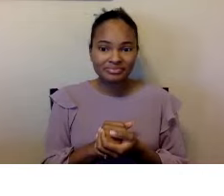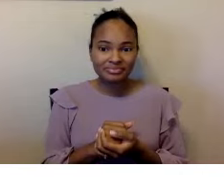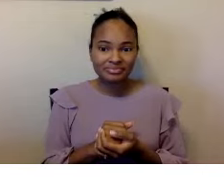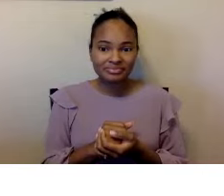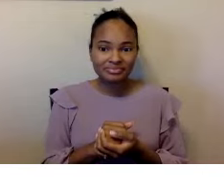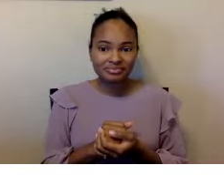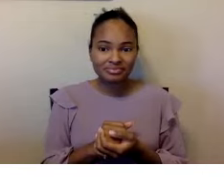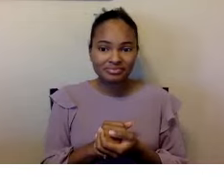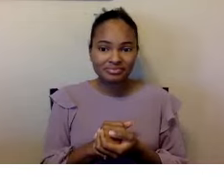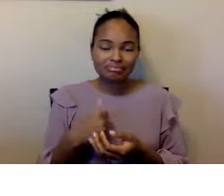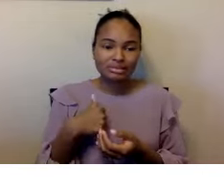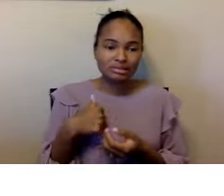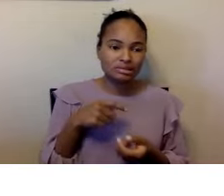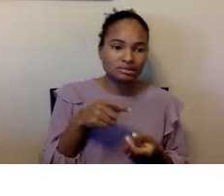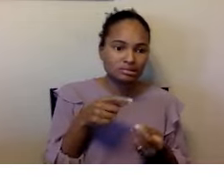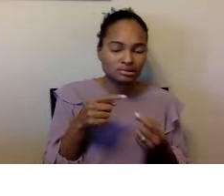it myself.